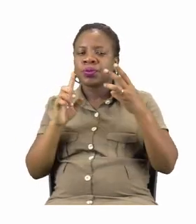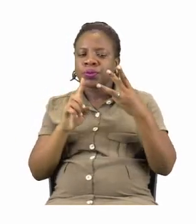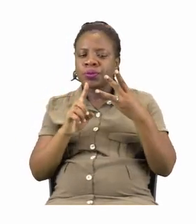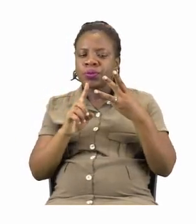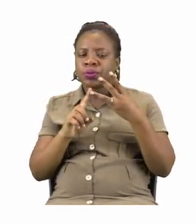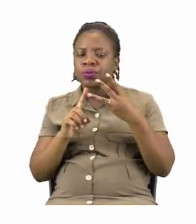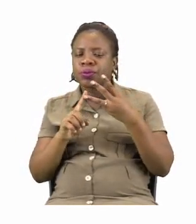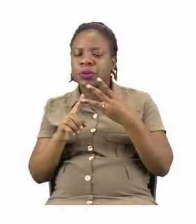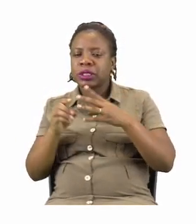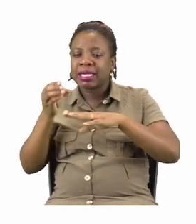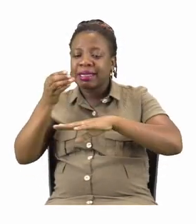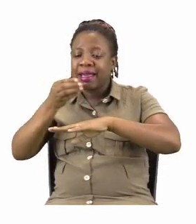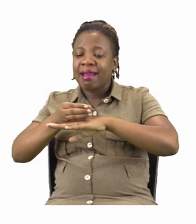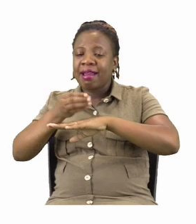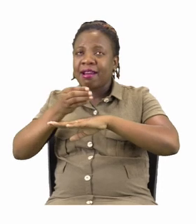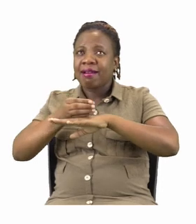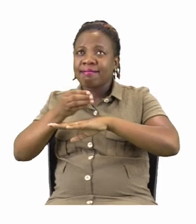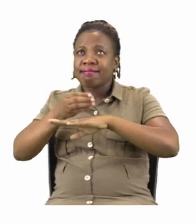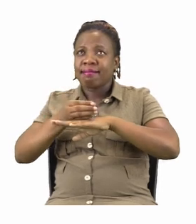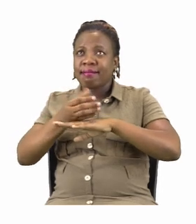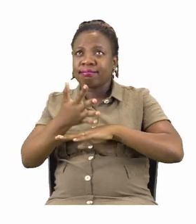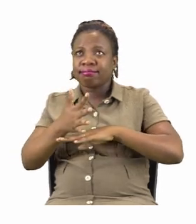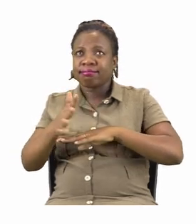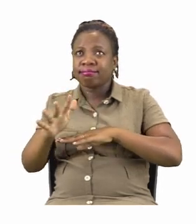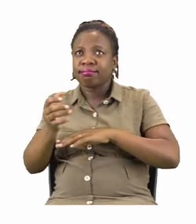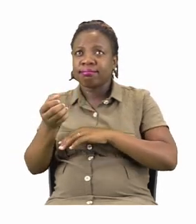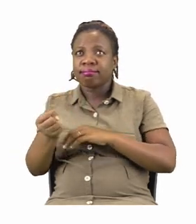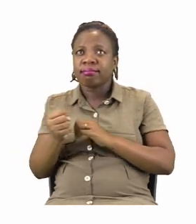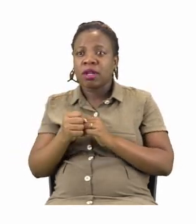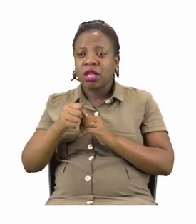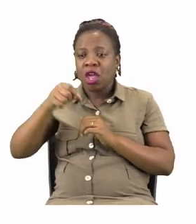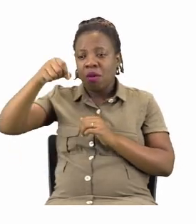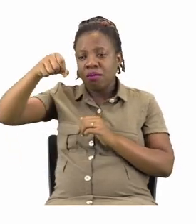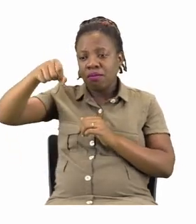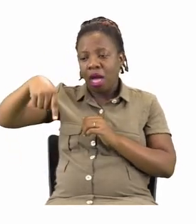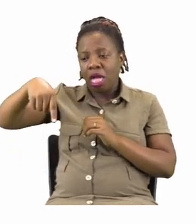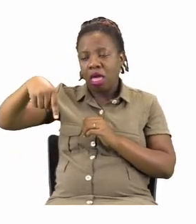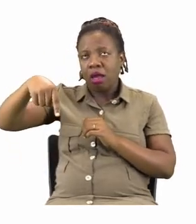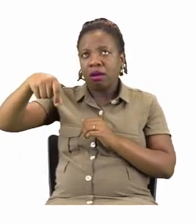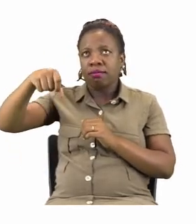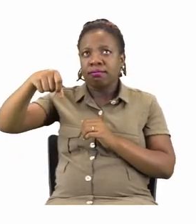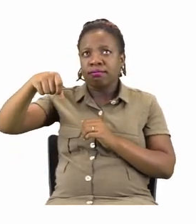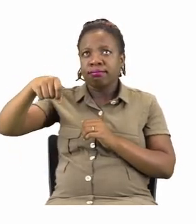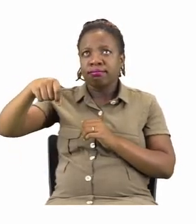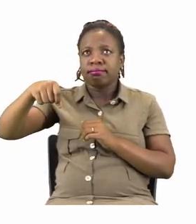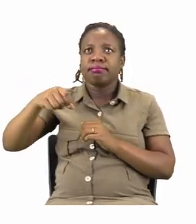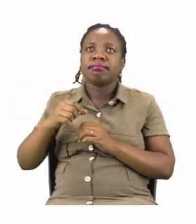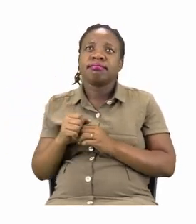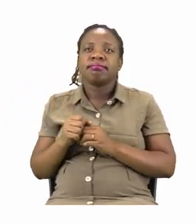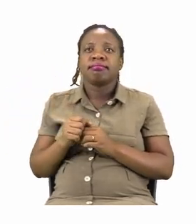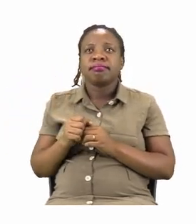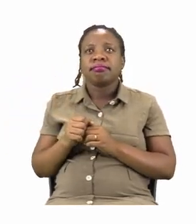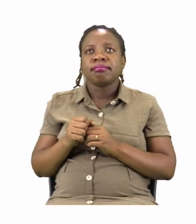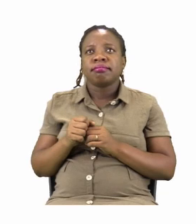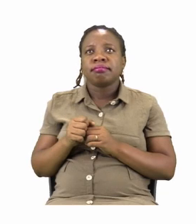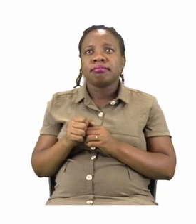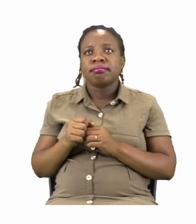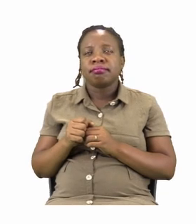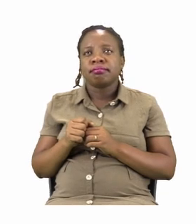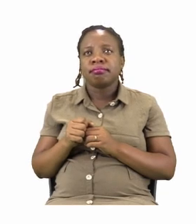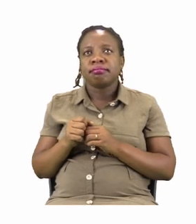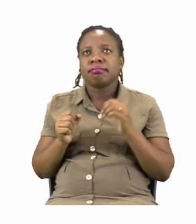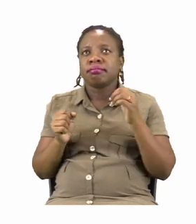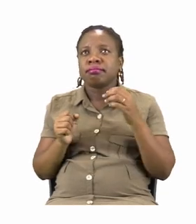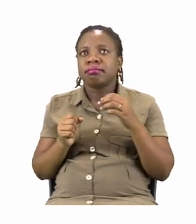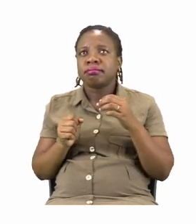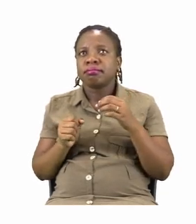it. And then there's also a water droplet or drop. And then there is